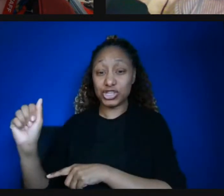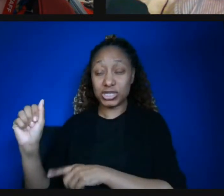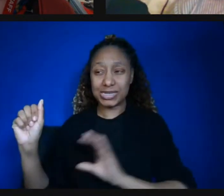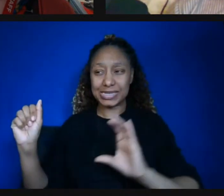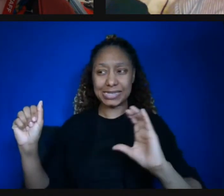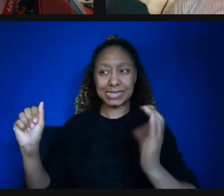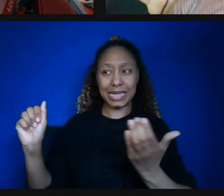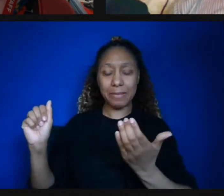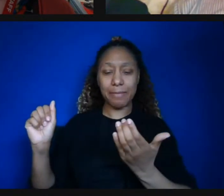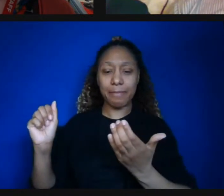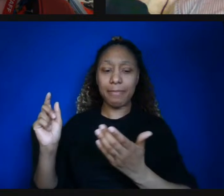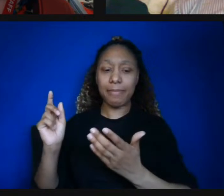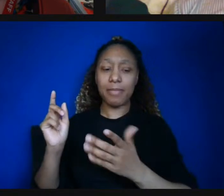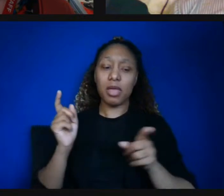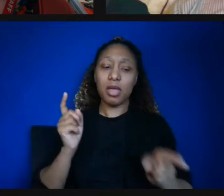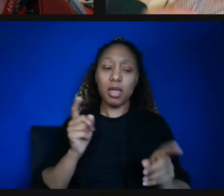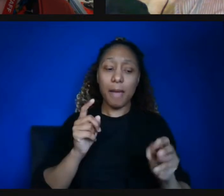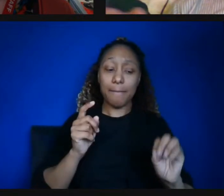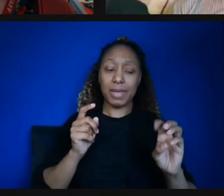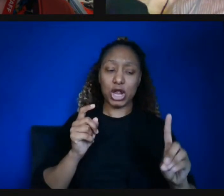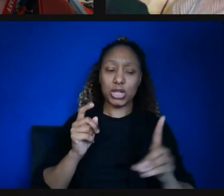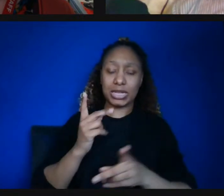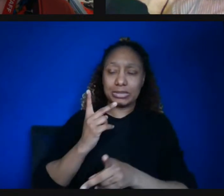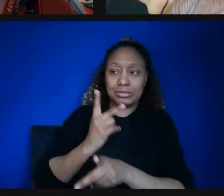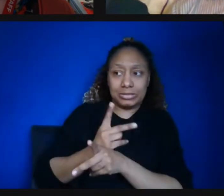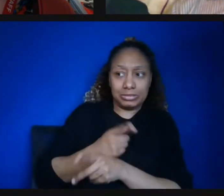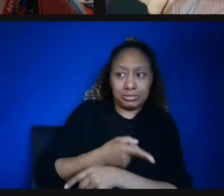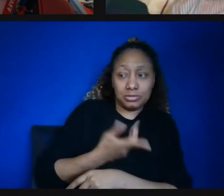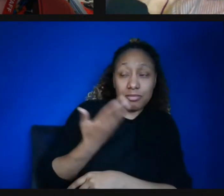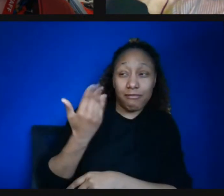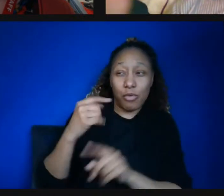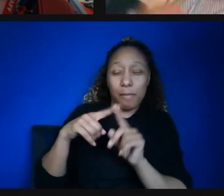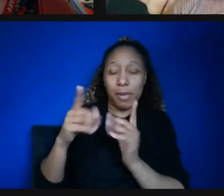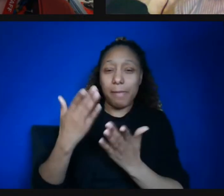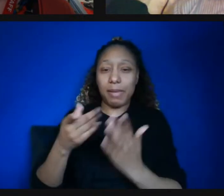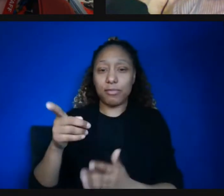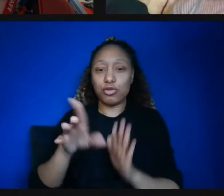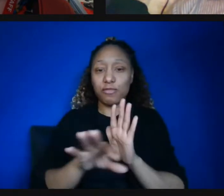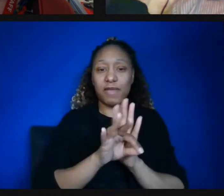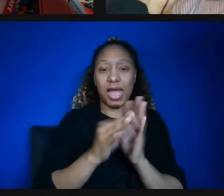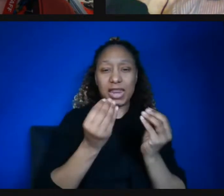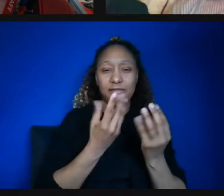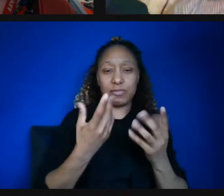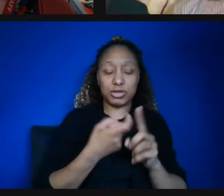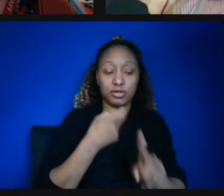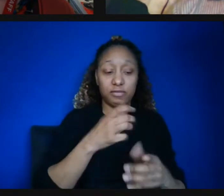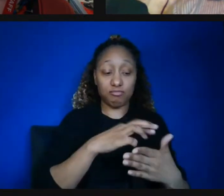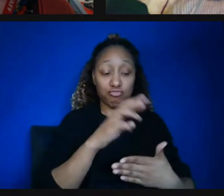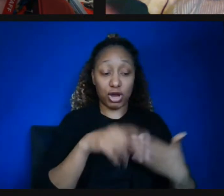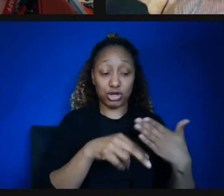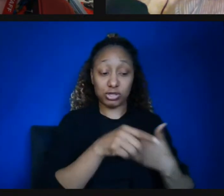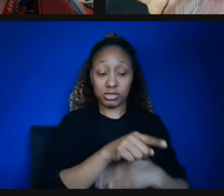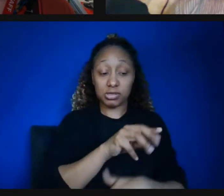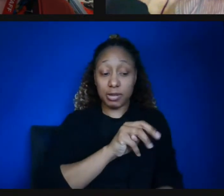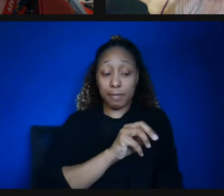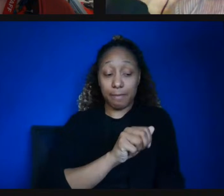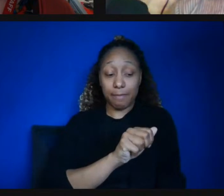different times. So you might find records in Mayis that cover different states, believe it or not.